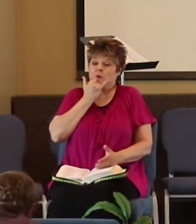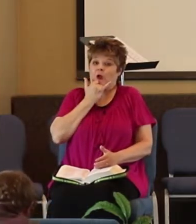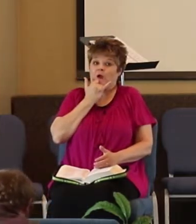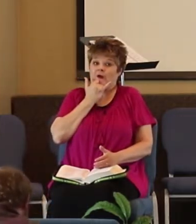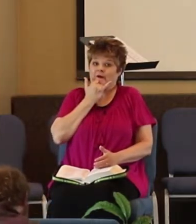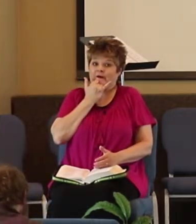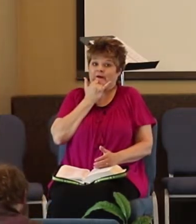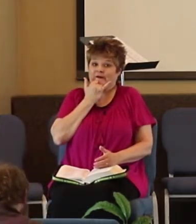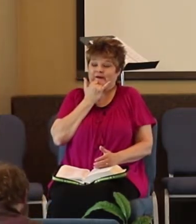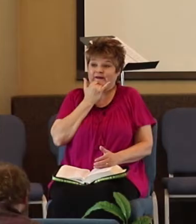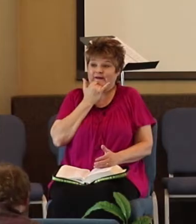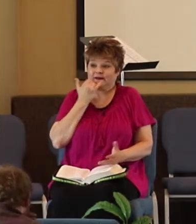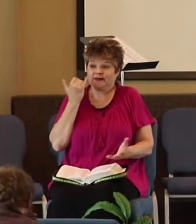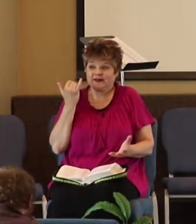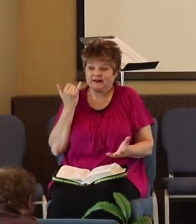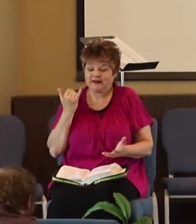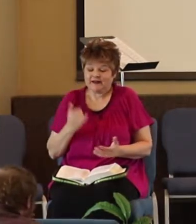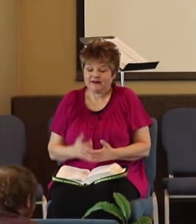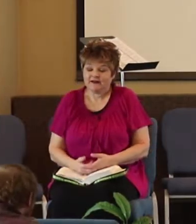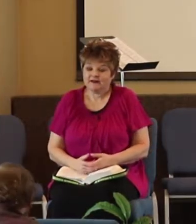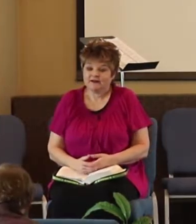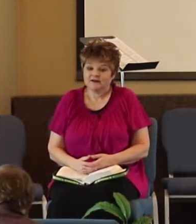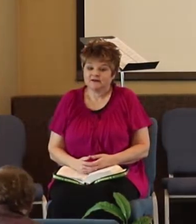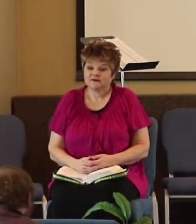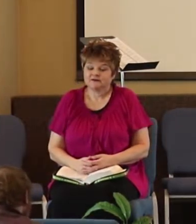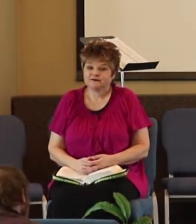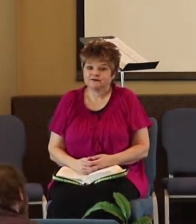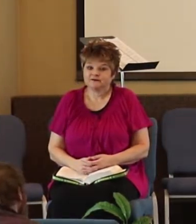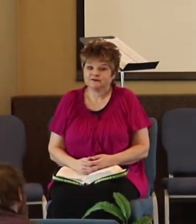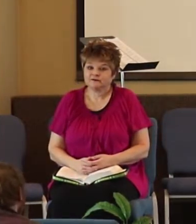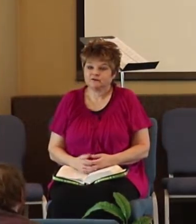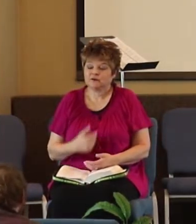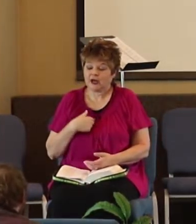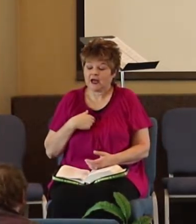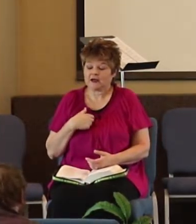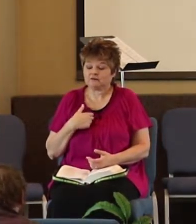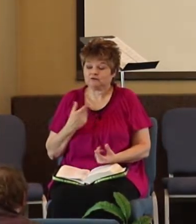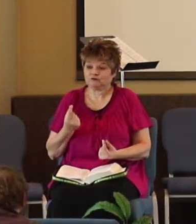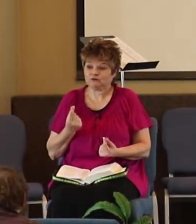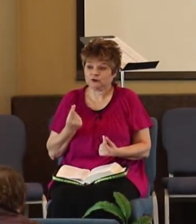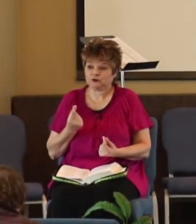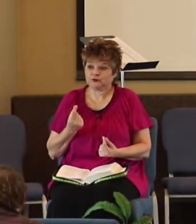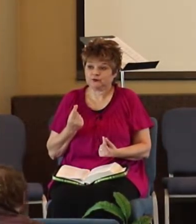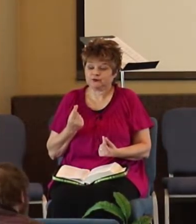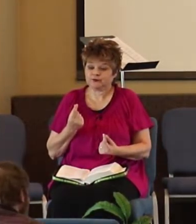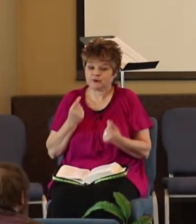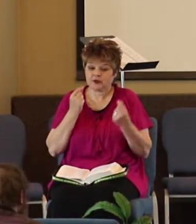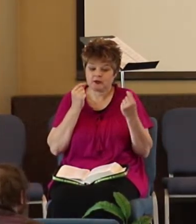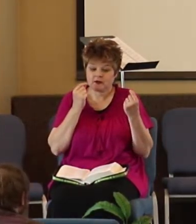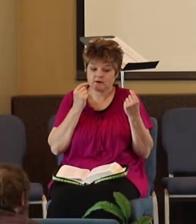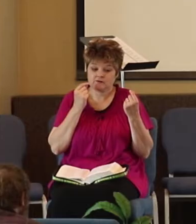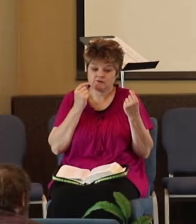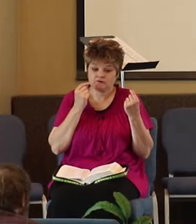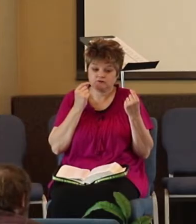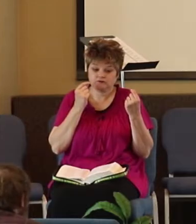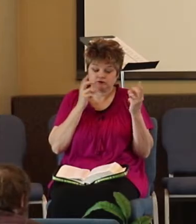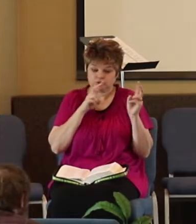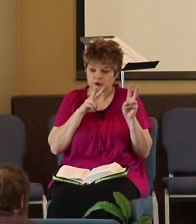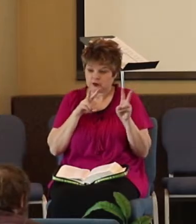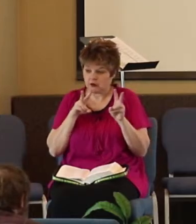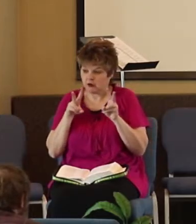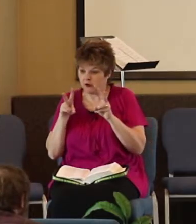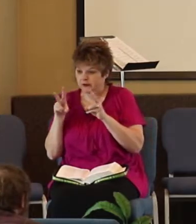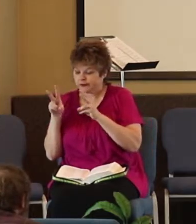Because you know what I would do? I would look at all the statistics, all